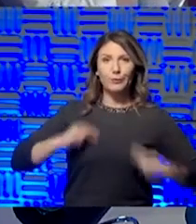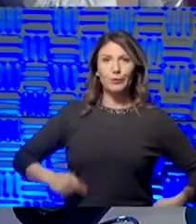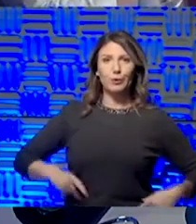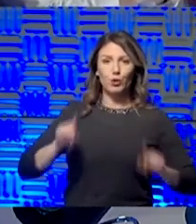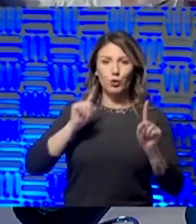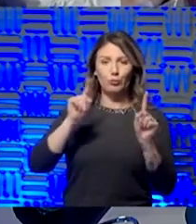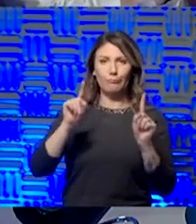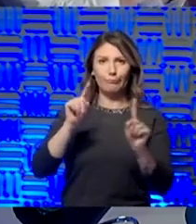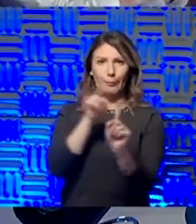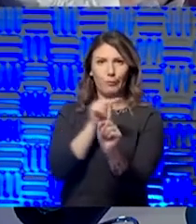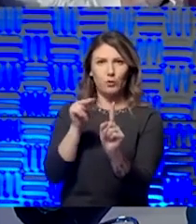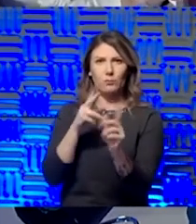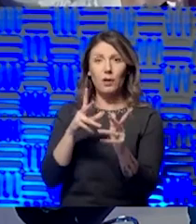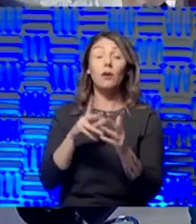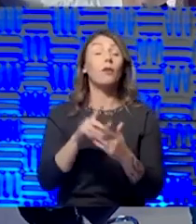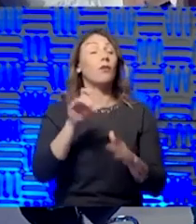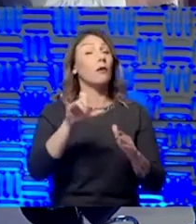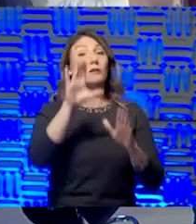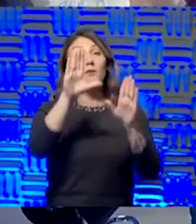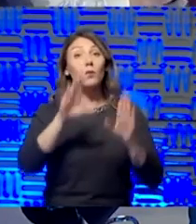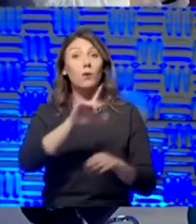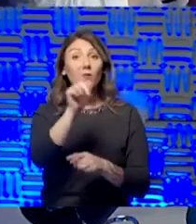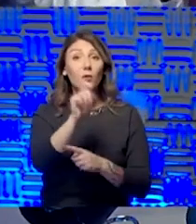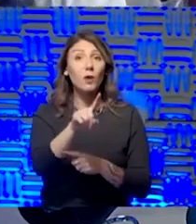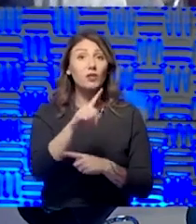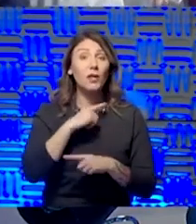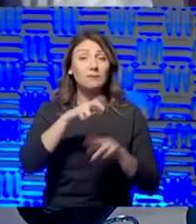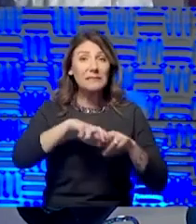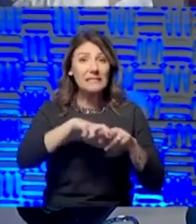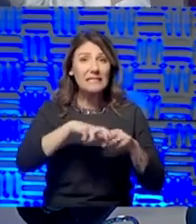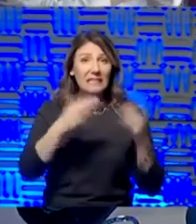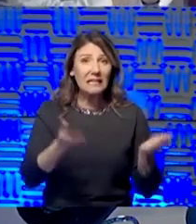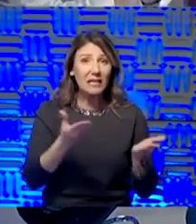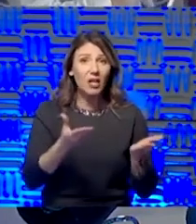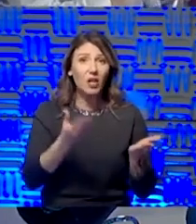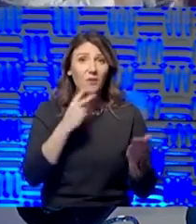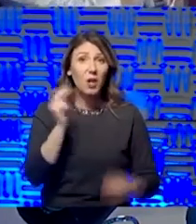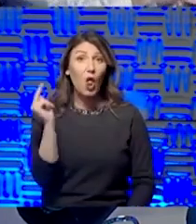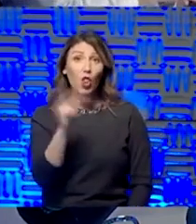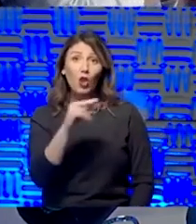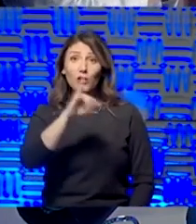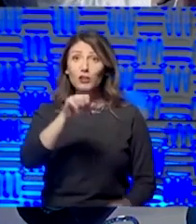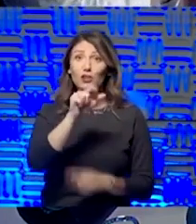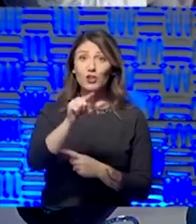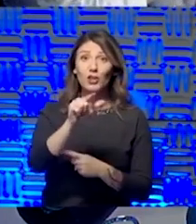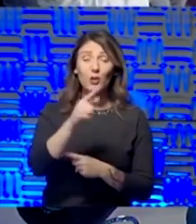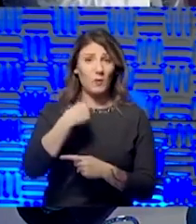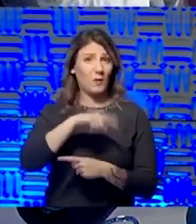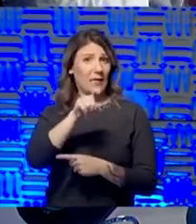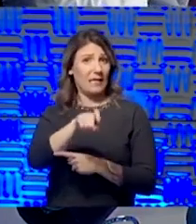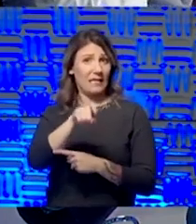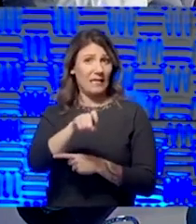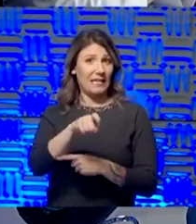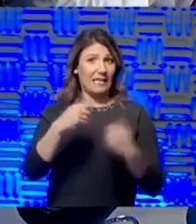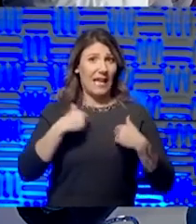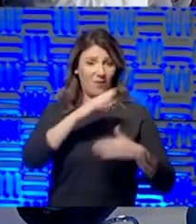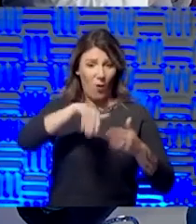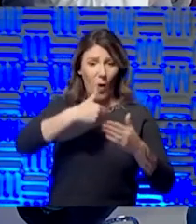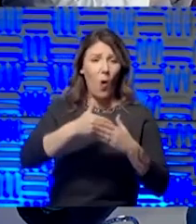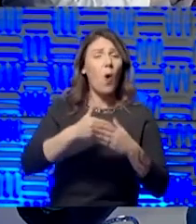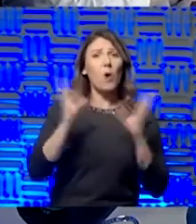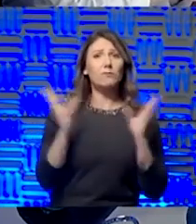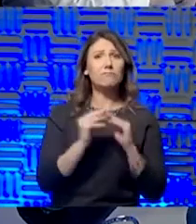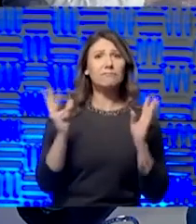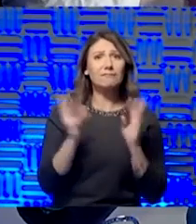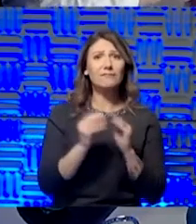know, that is a great question. We could, in fact, I'm sitting here, I'm going to look at Jill and I'm going to say, we need to have one of our entire sessions. We'll get some of